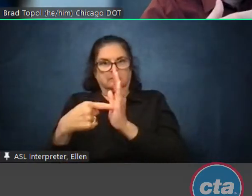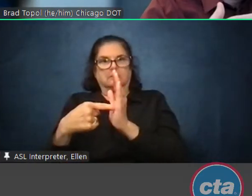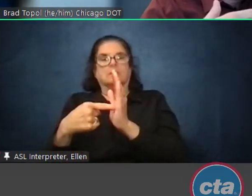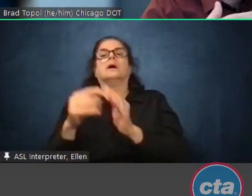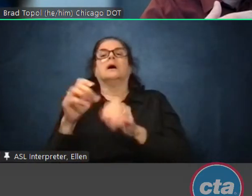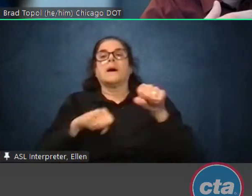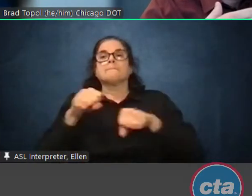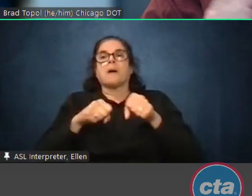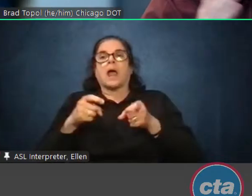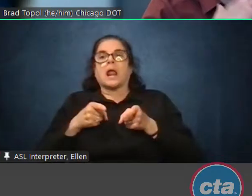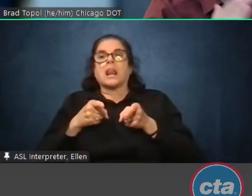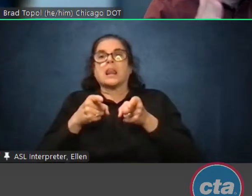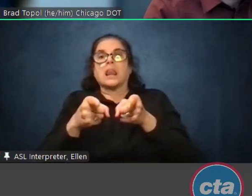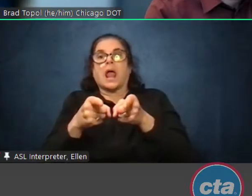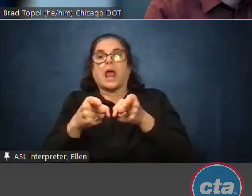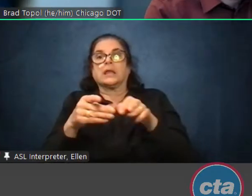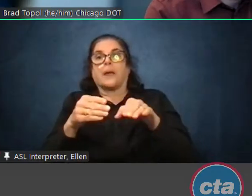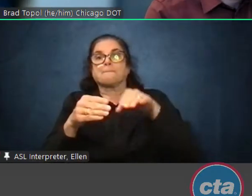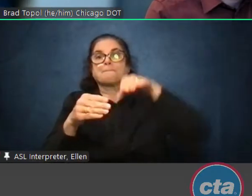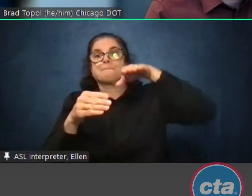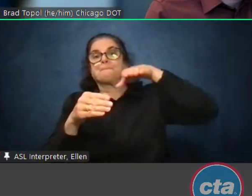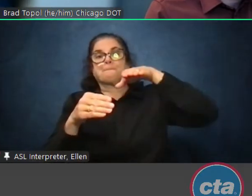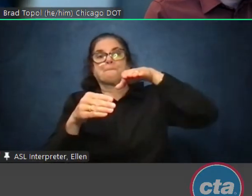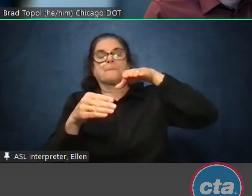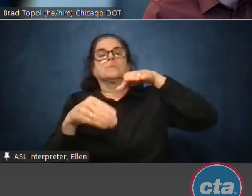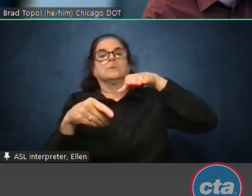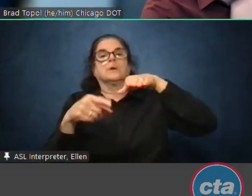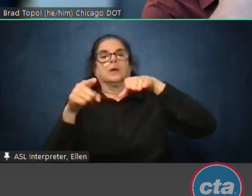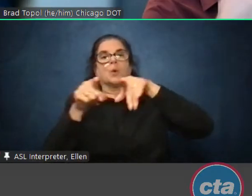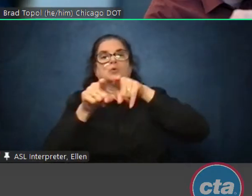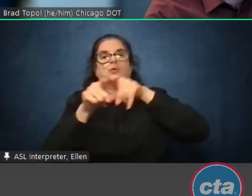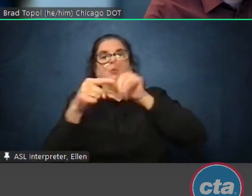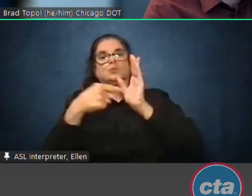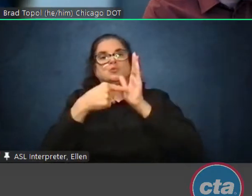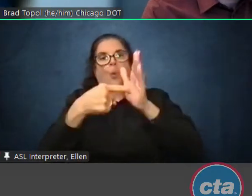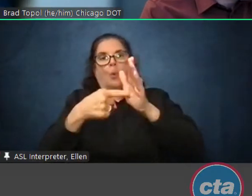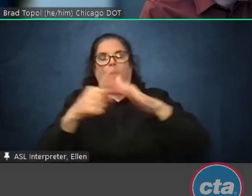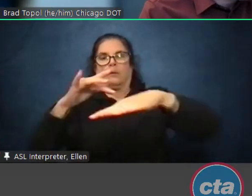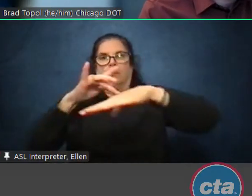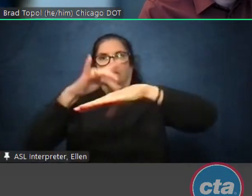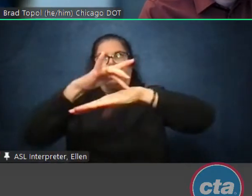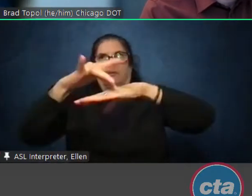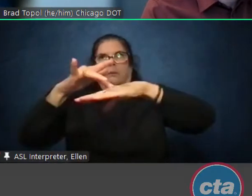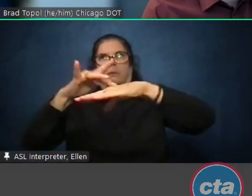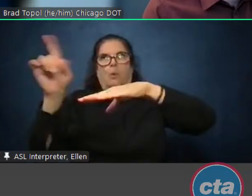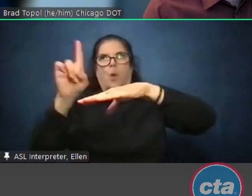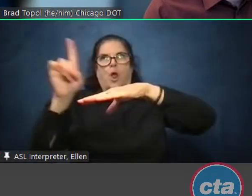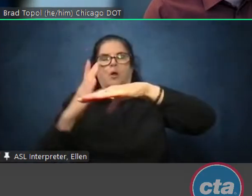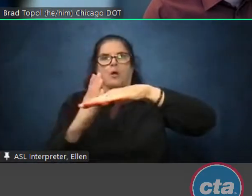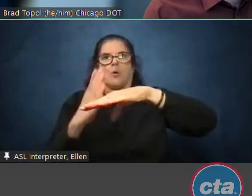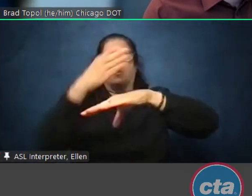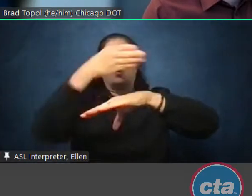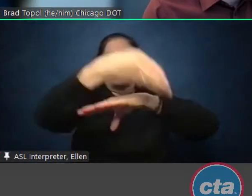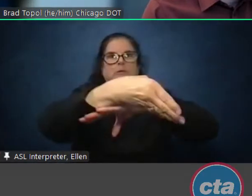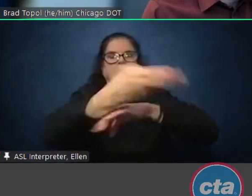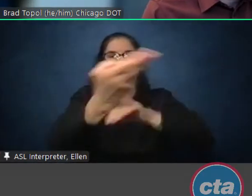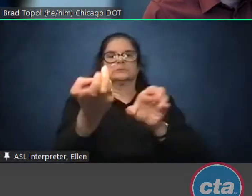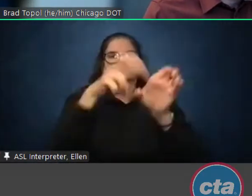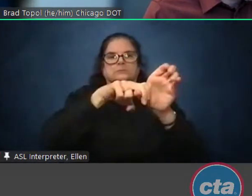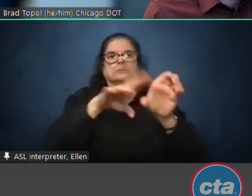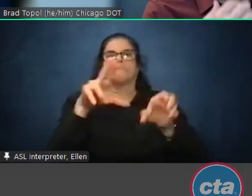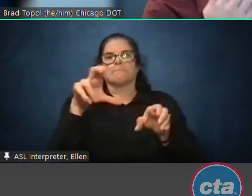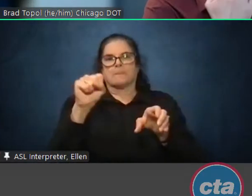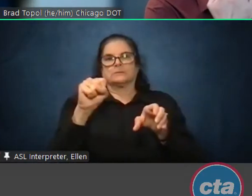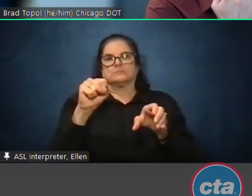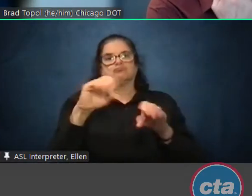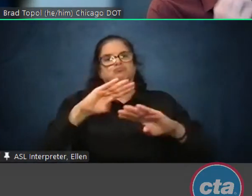then more tactile directional indicators with detectable warnings and specific crossings, getting you to a bus stop space that would be meets kind of like